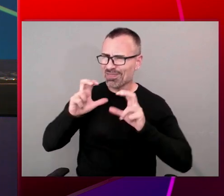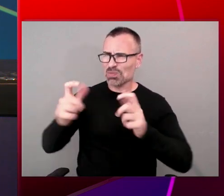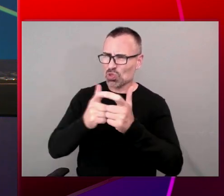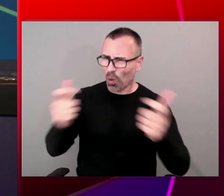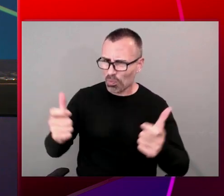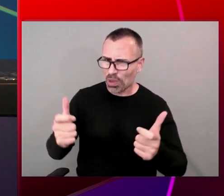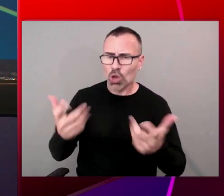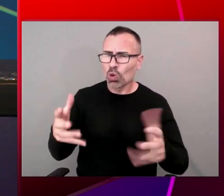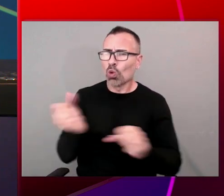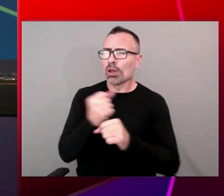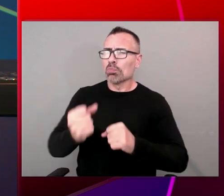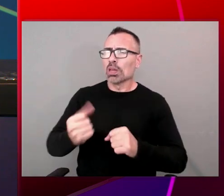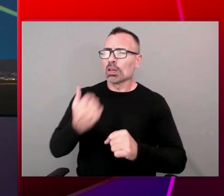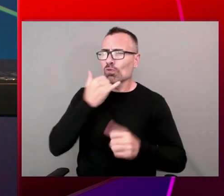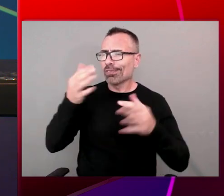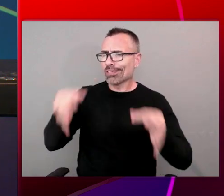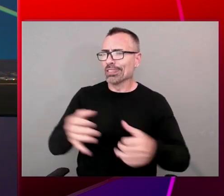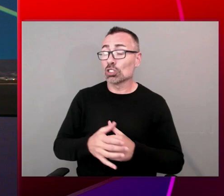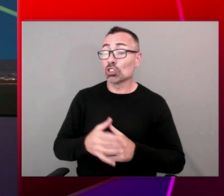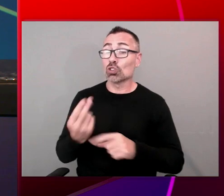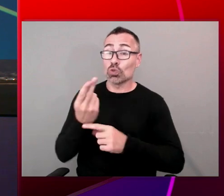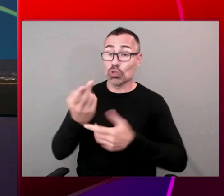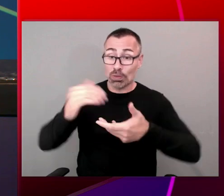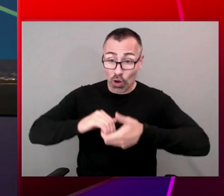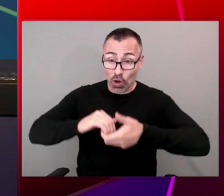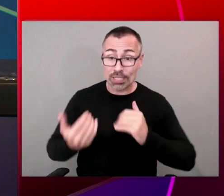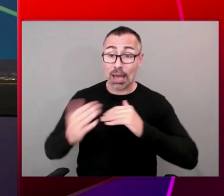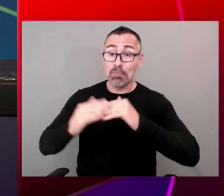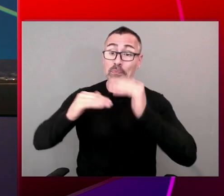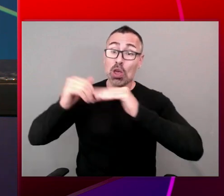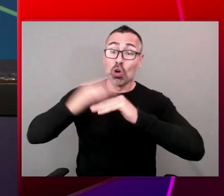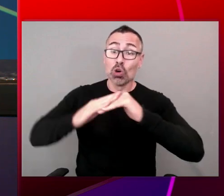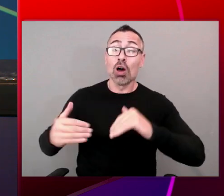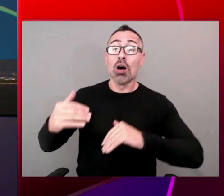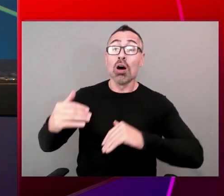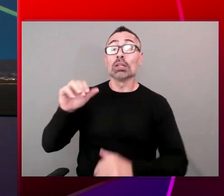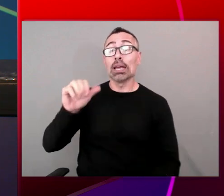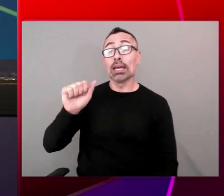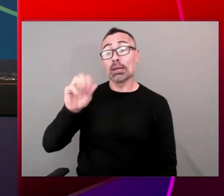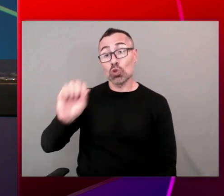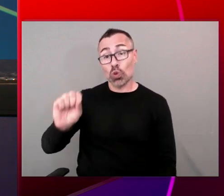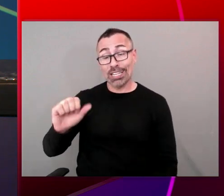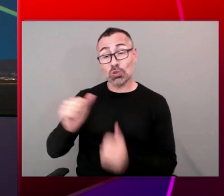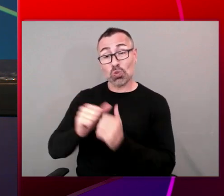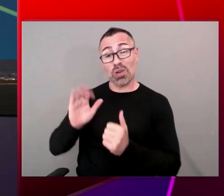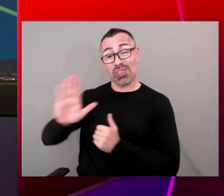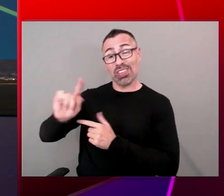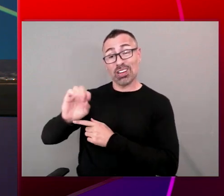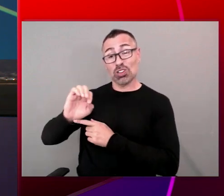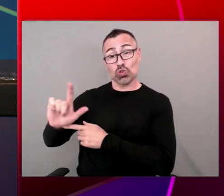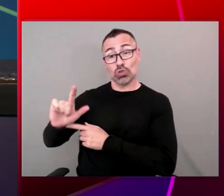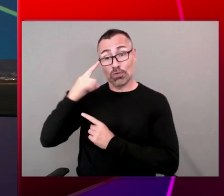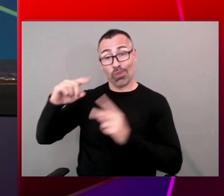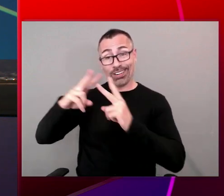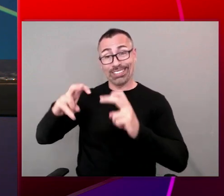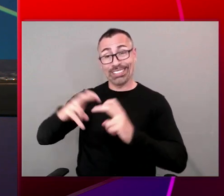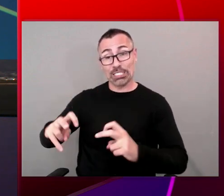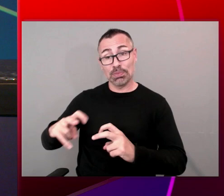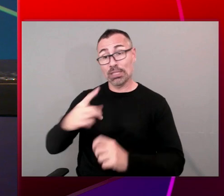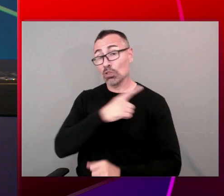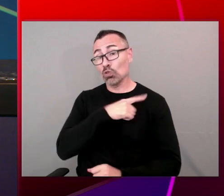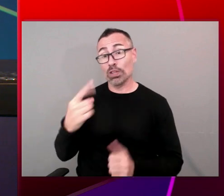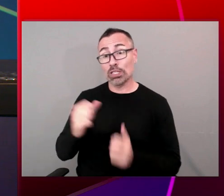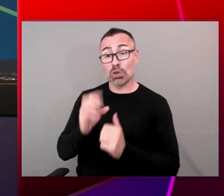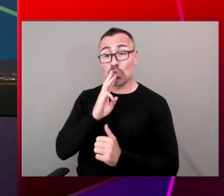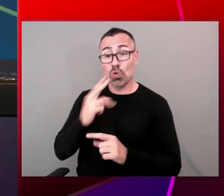on AWS with those types of tools to assess water risk, but also to look at, like I was mentioning before, that question of what's the